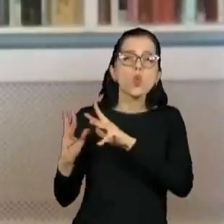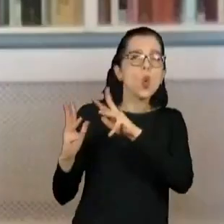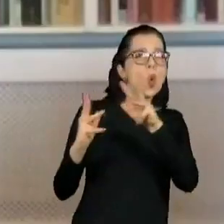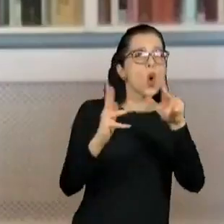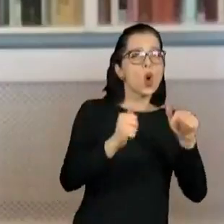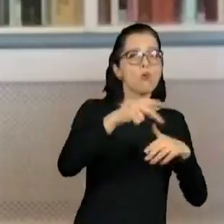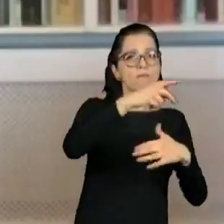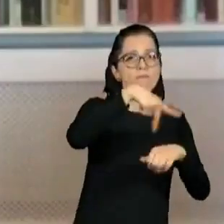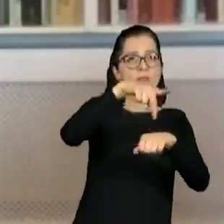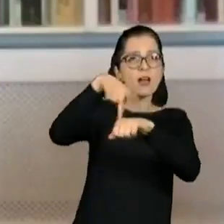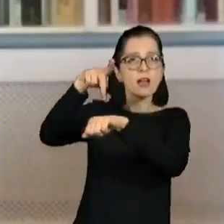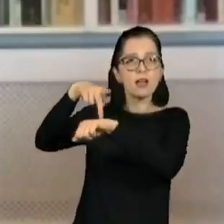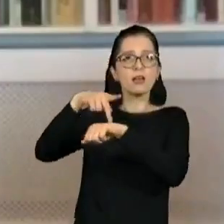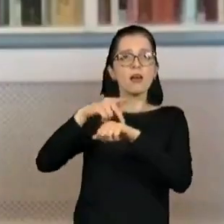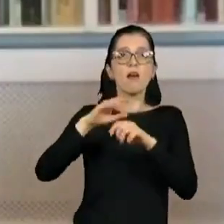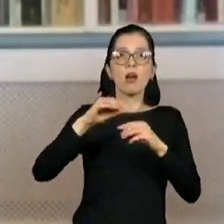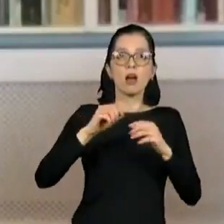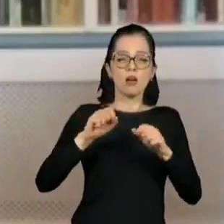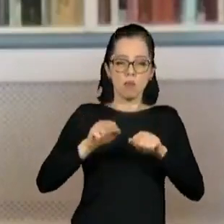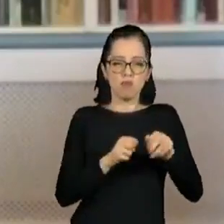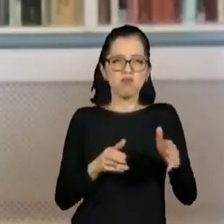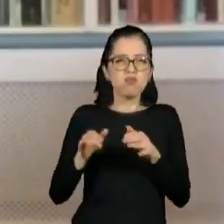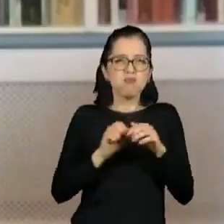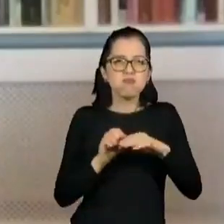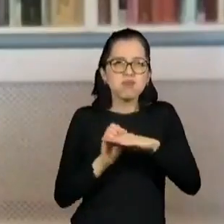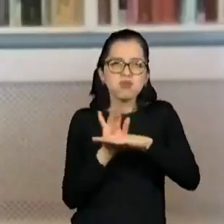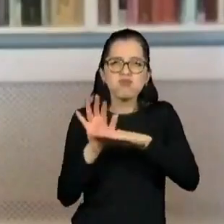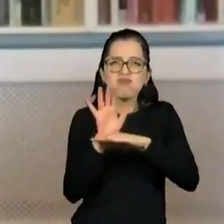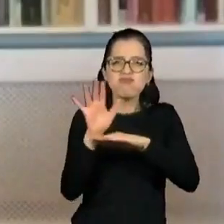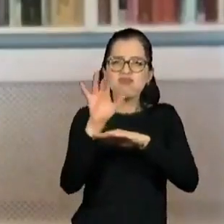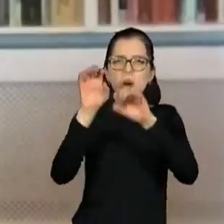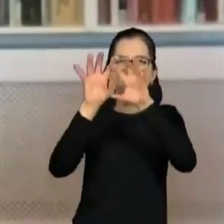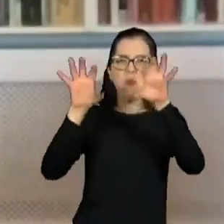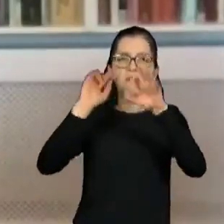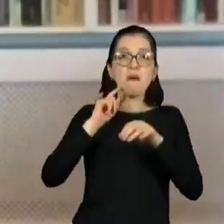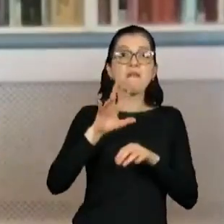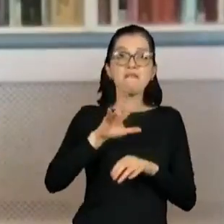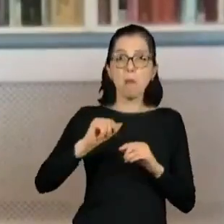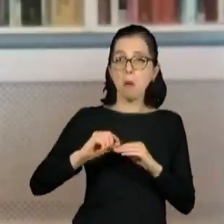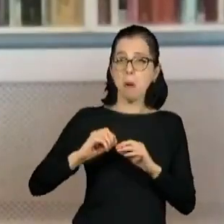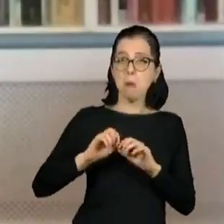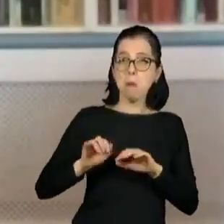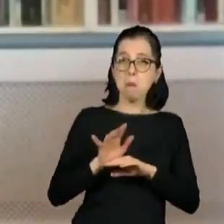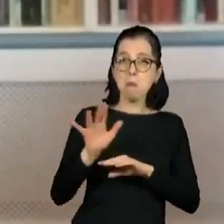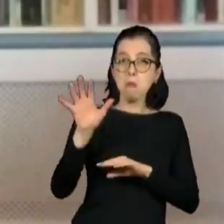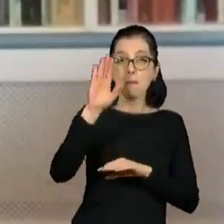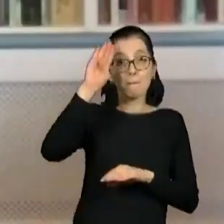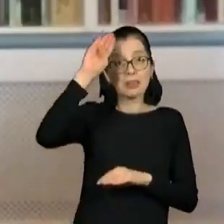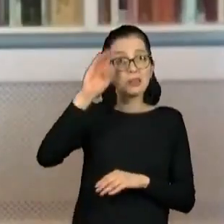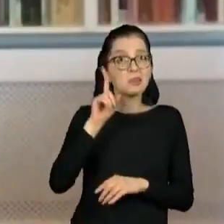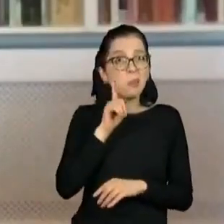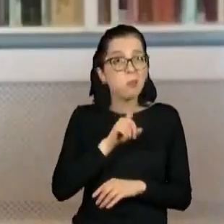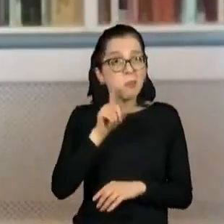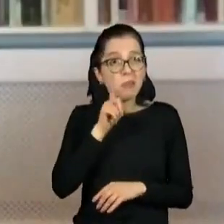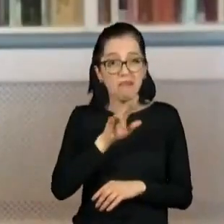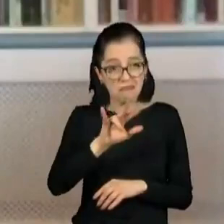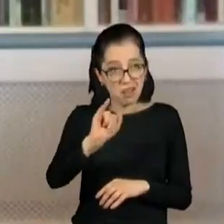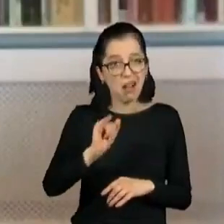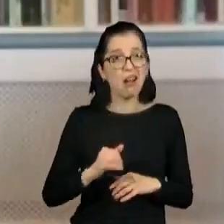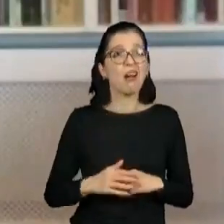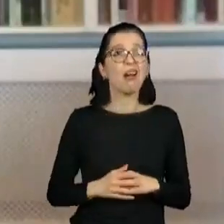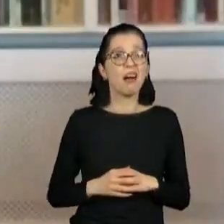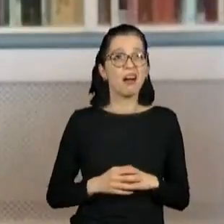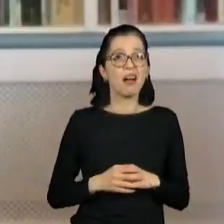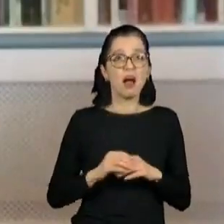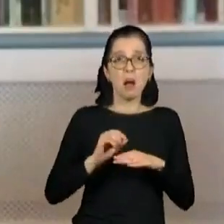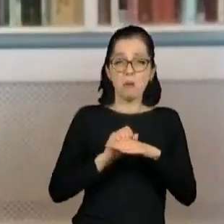it's saying every government is going to increase its production. Every significant government, including the